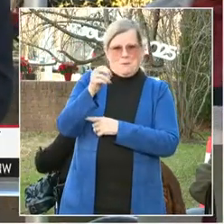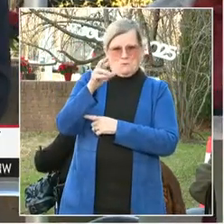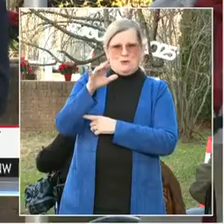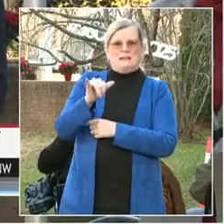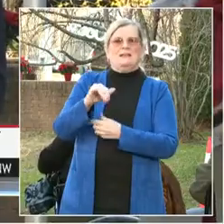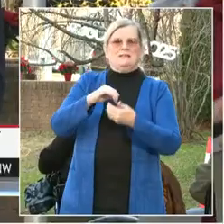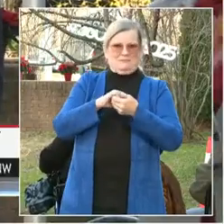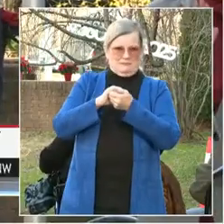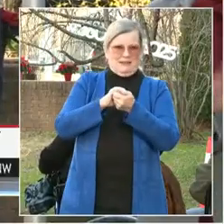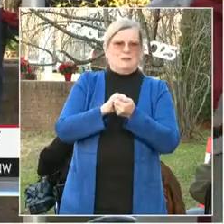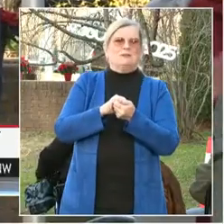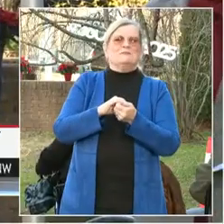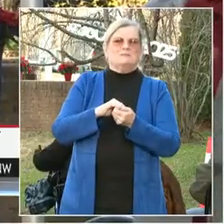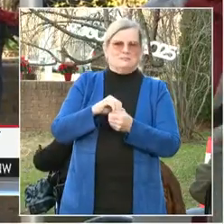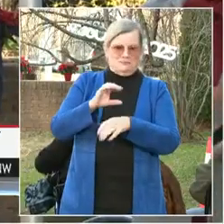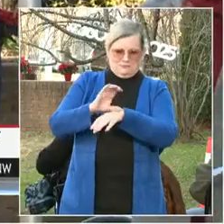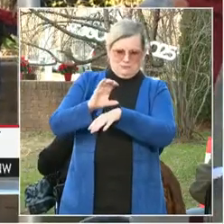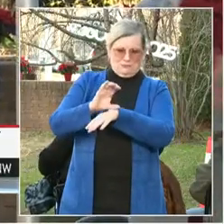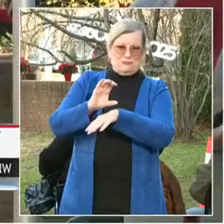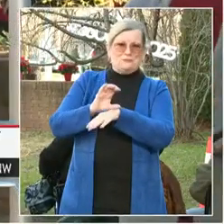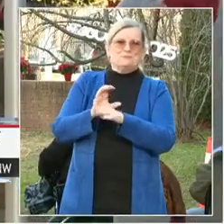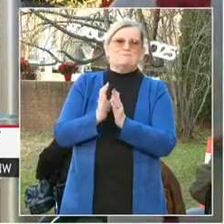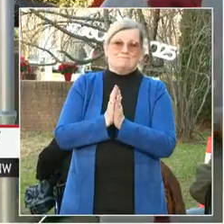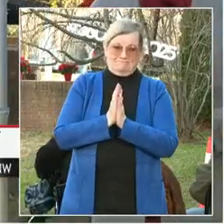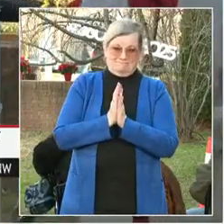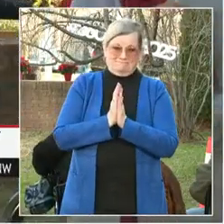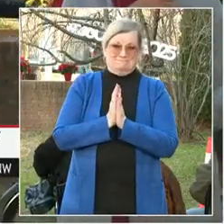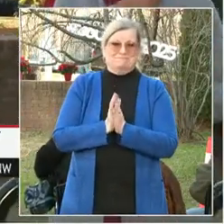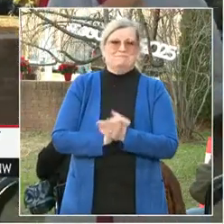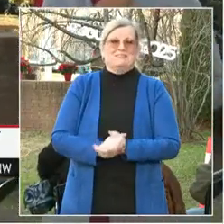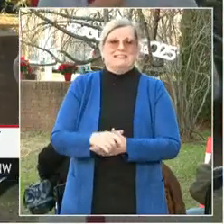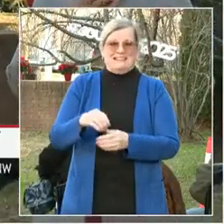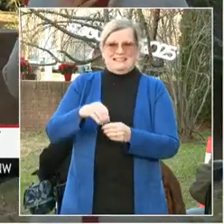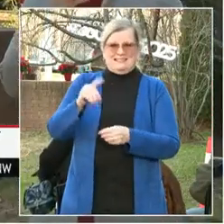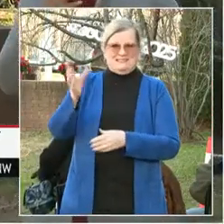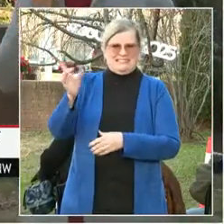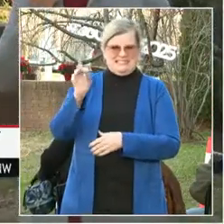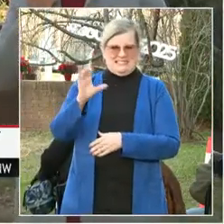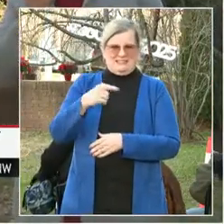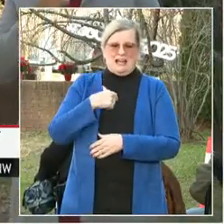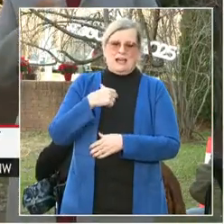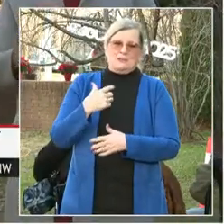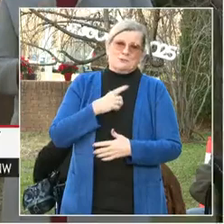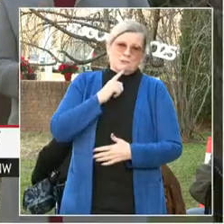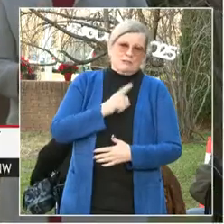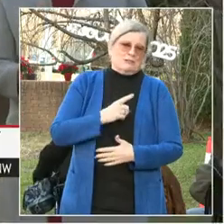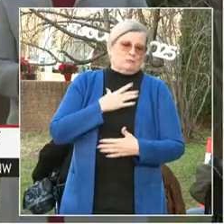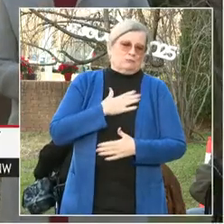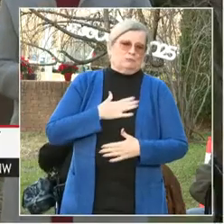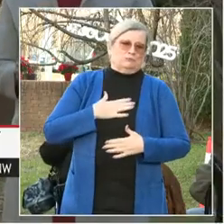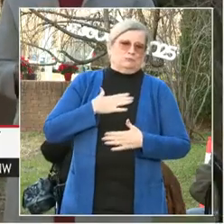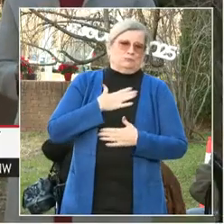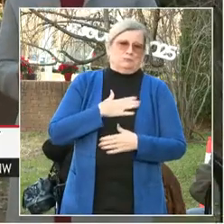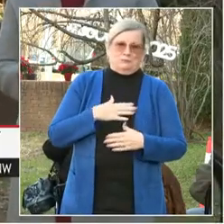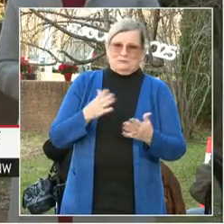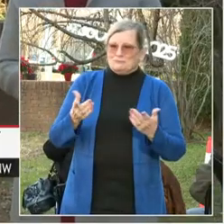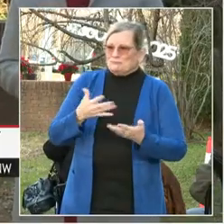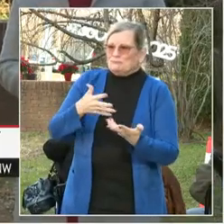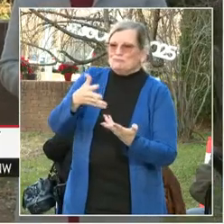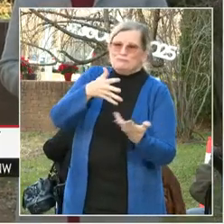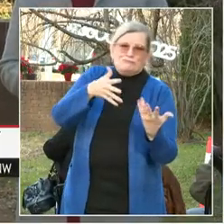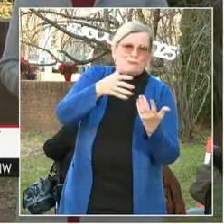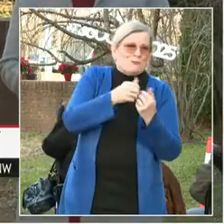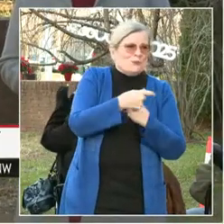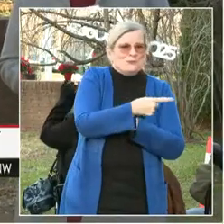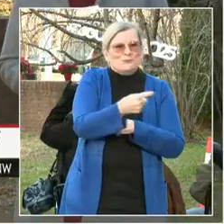in the Brightwood neighborhood, D.C. It is an honor and privilege to be here with you this morning. I had a talk with the